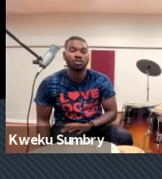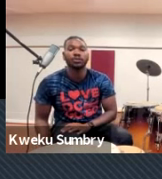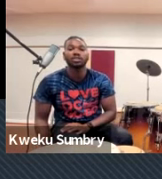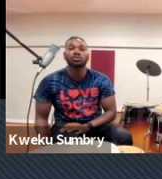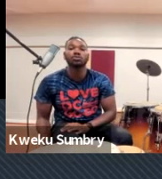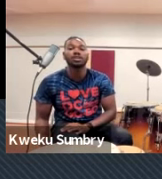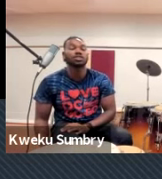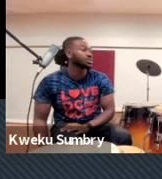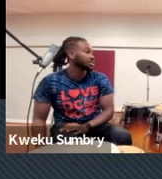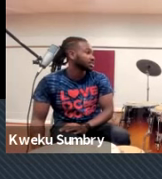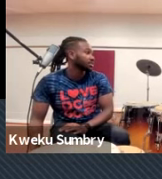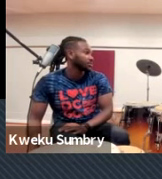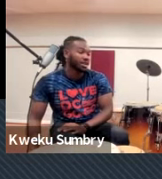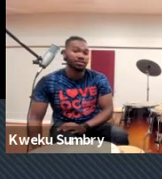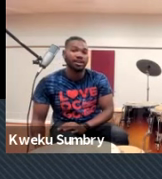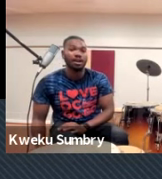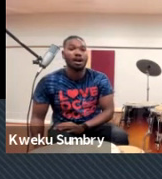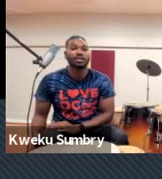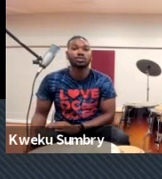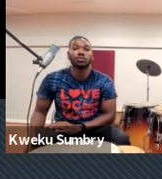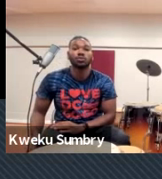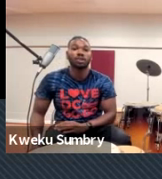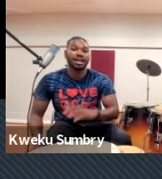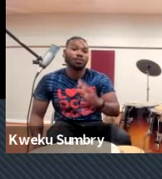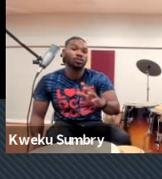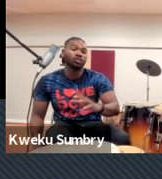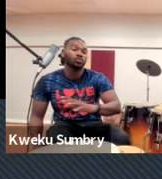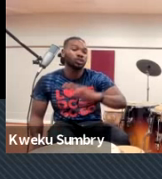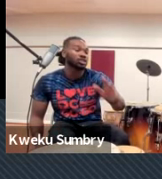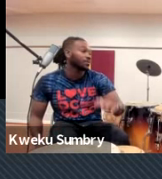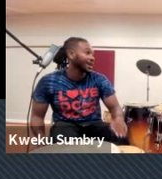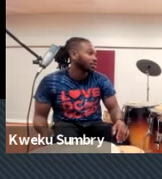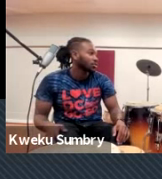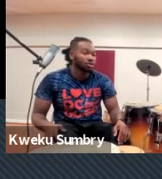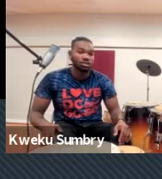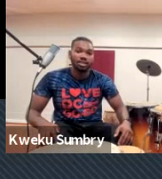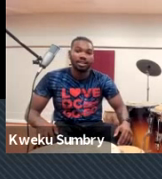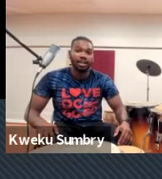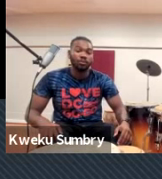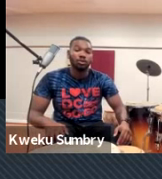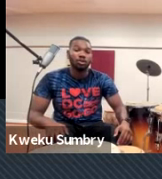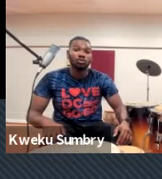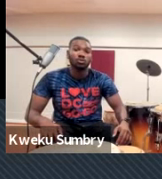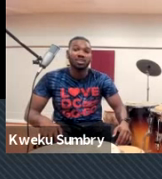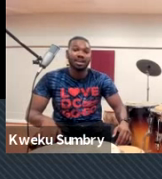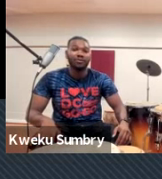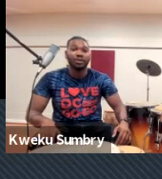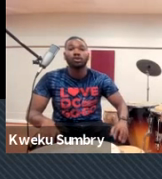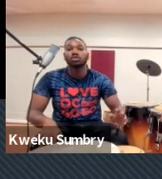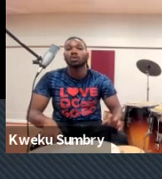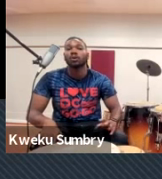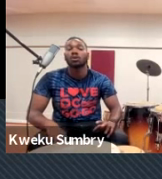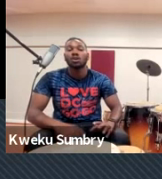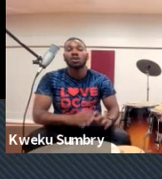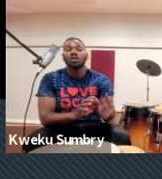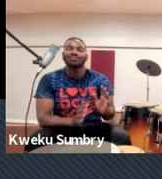more specifically to the instruments in the different bands, right? All right, so right now we're going to jump back across the Atlantic, and we're going to go to West Africa, and we're